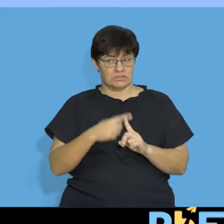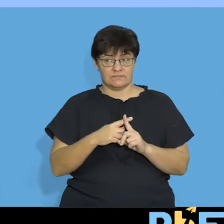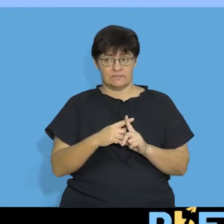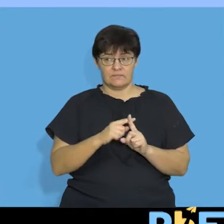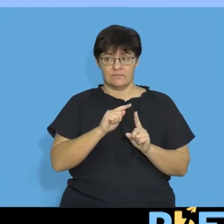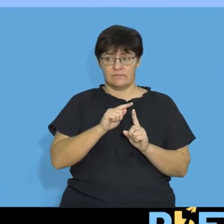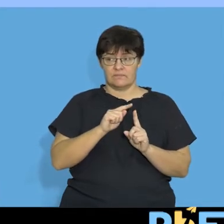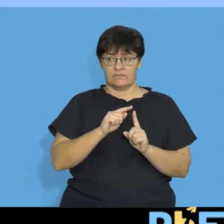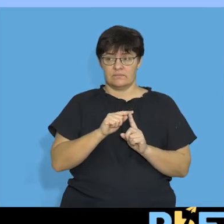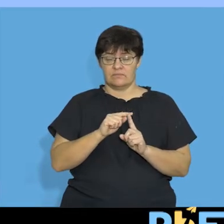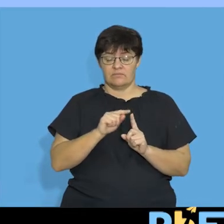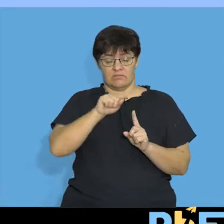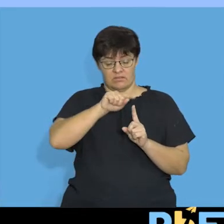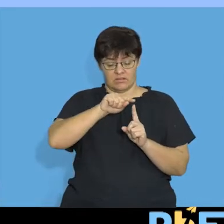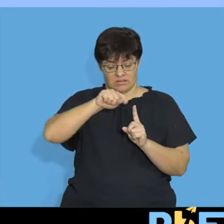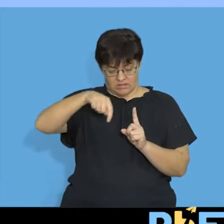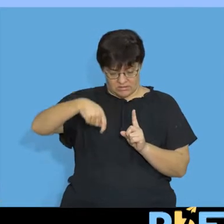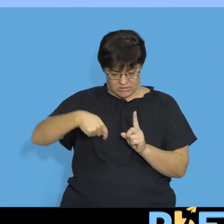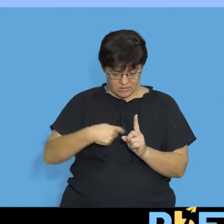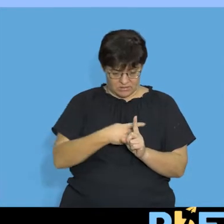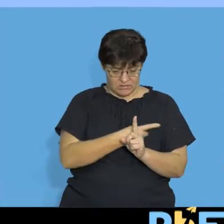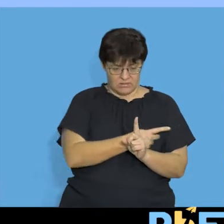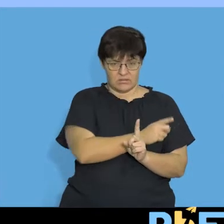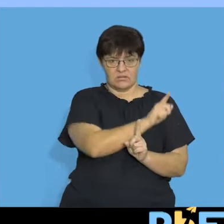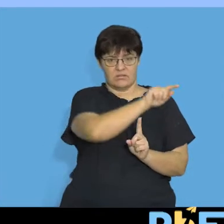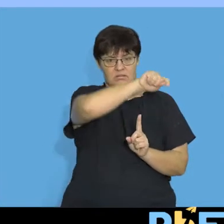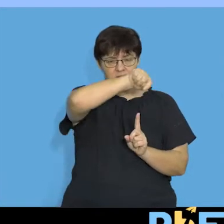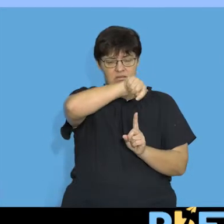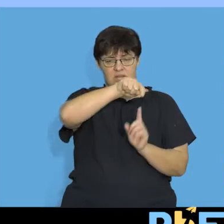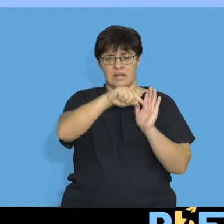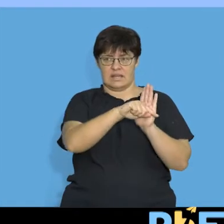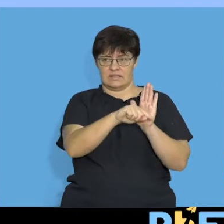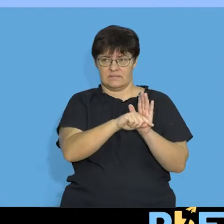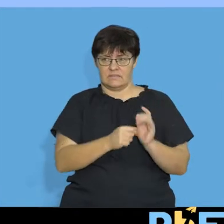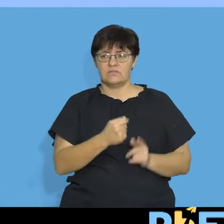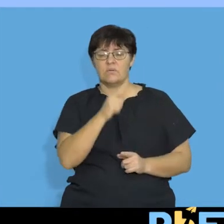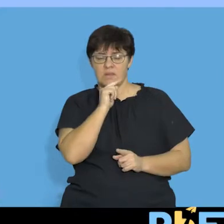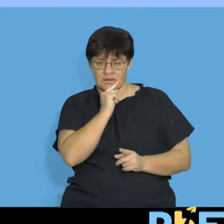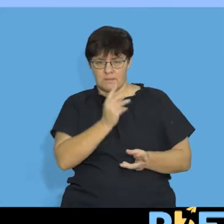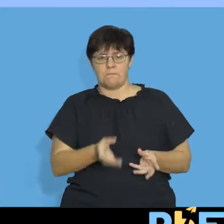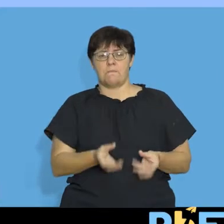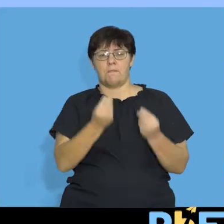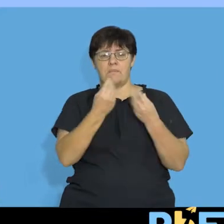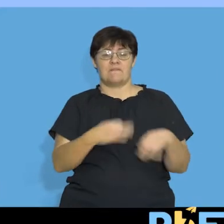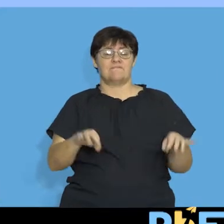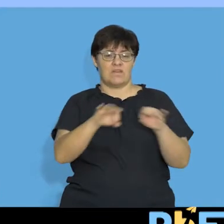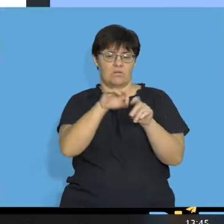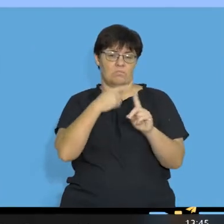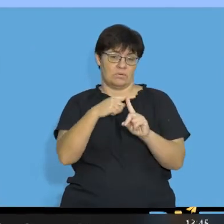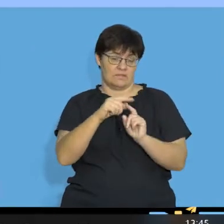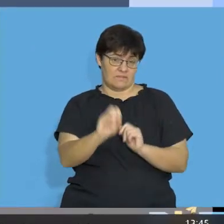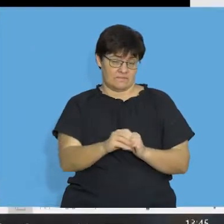coming from the positive and away at the negative, and so it's reading a positive value.